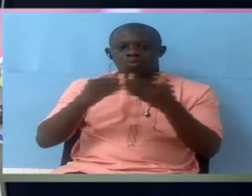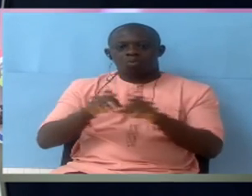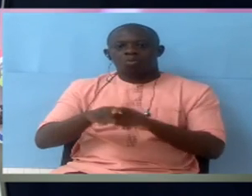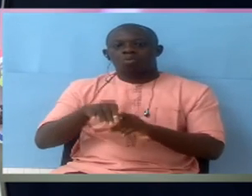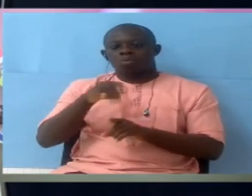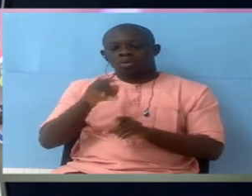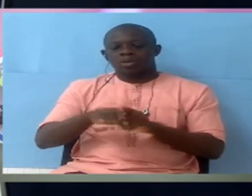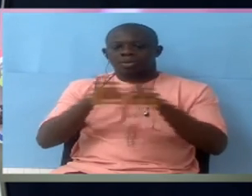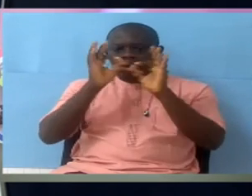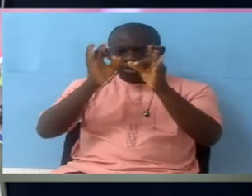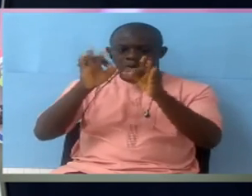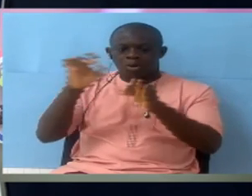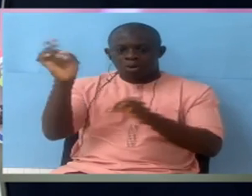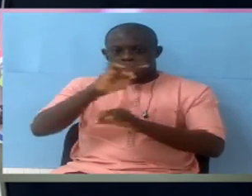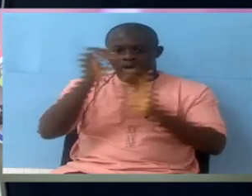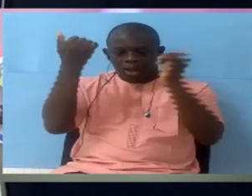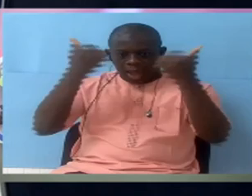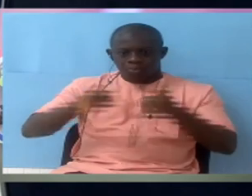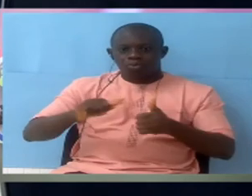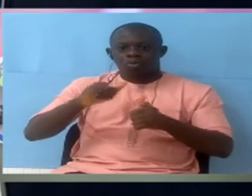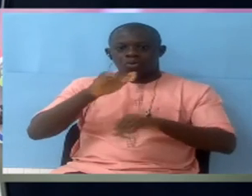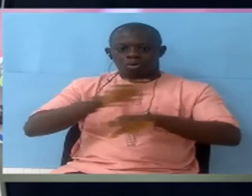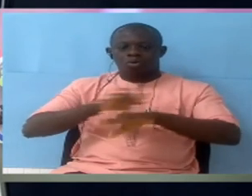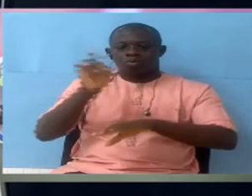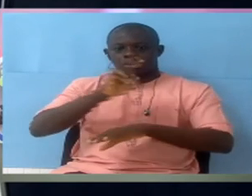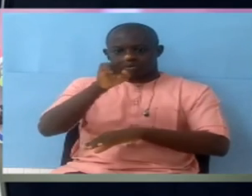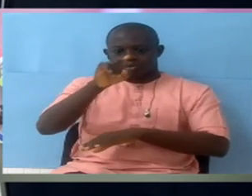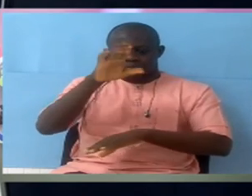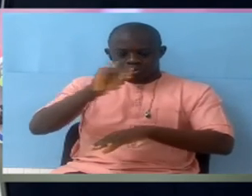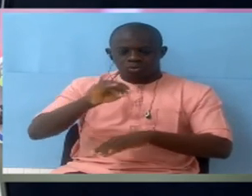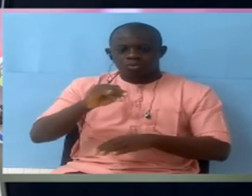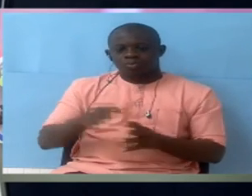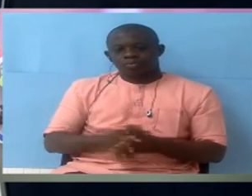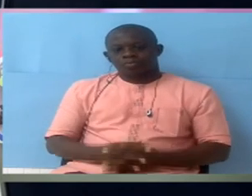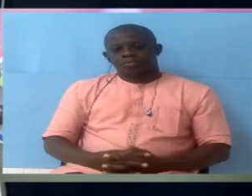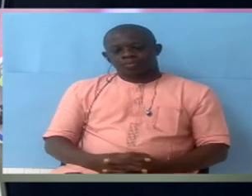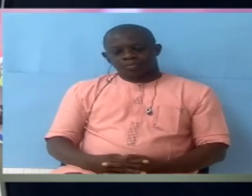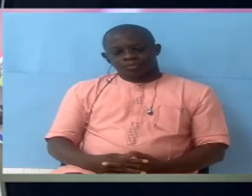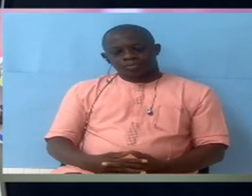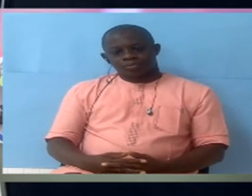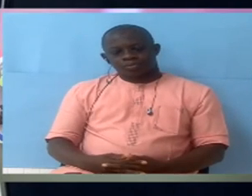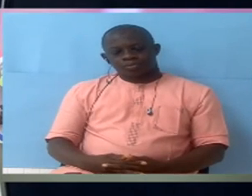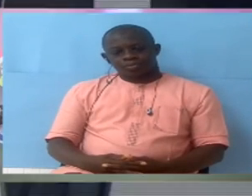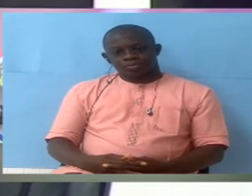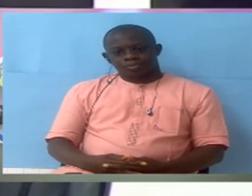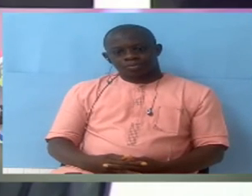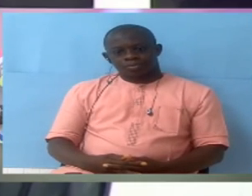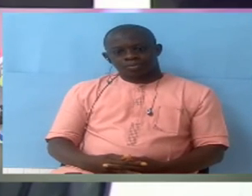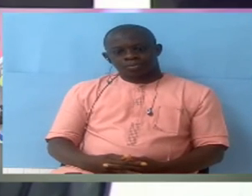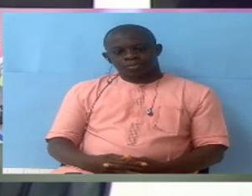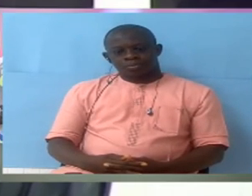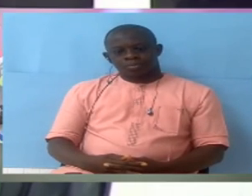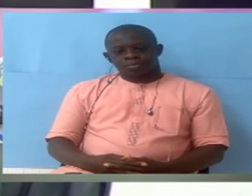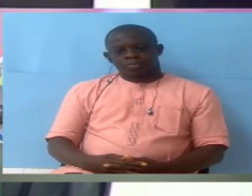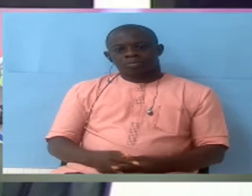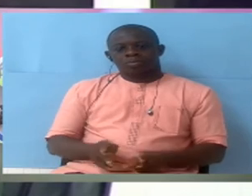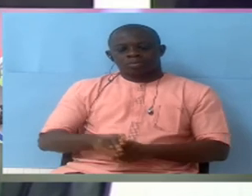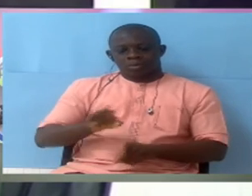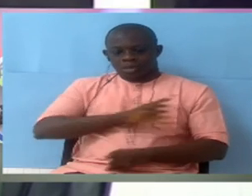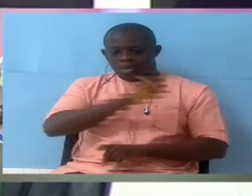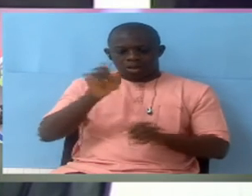do? Wanyu bena lana hew fufu ak lan lan ya def yo. They escorted me down to